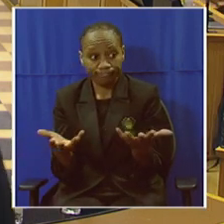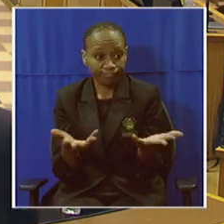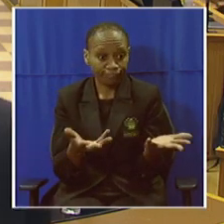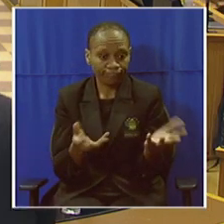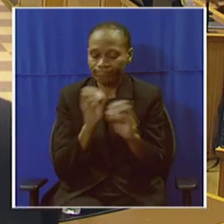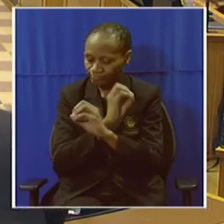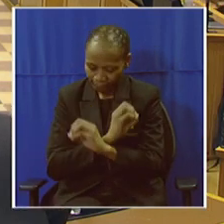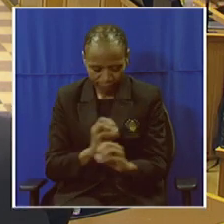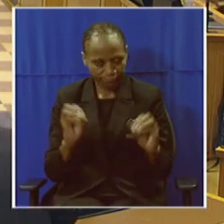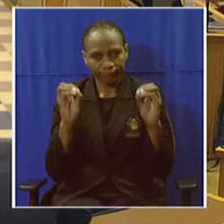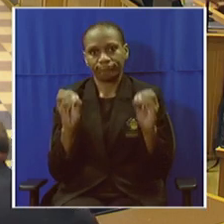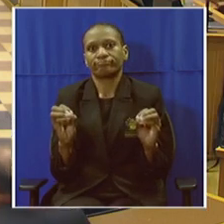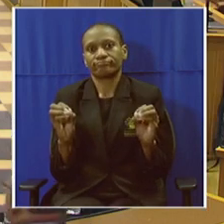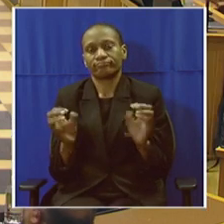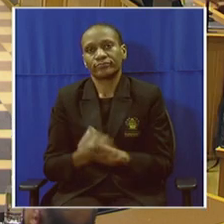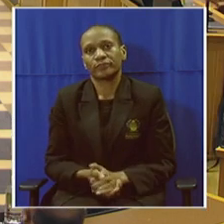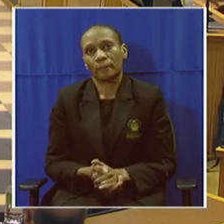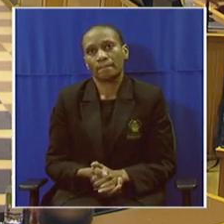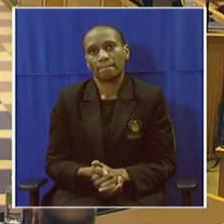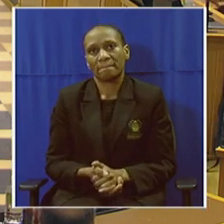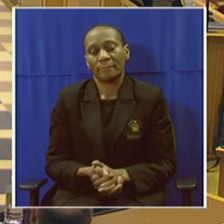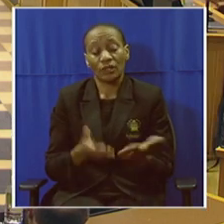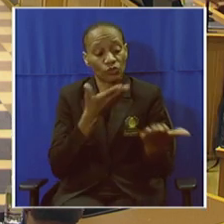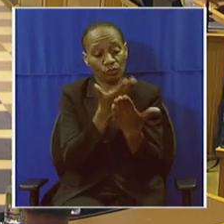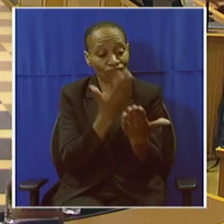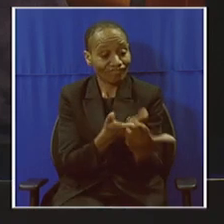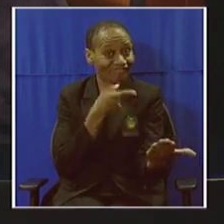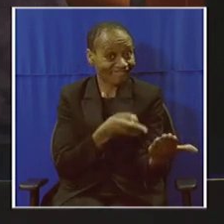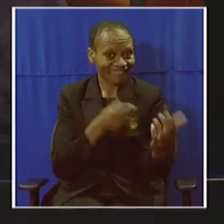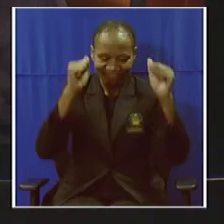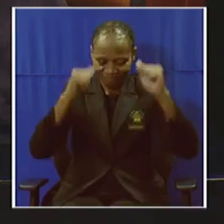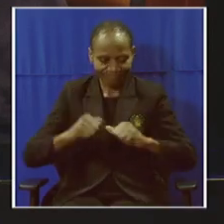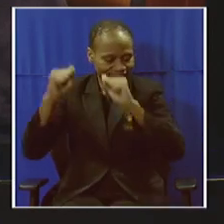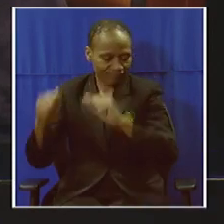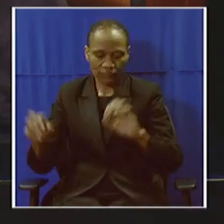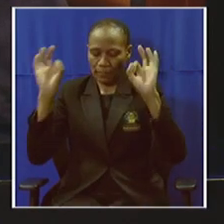There are no objections. The motion agreed to.